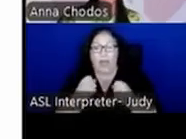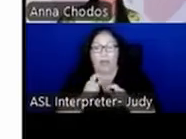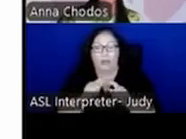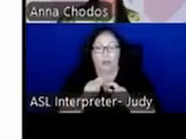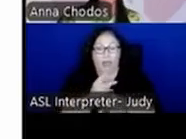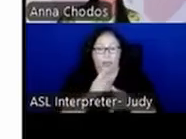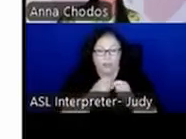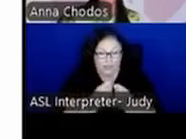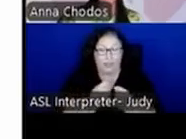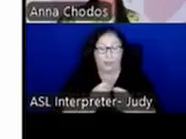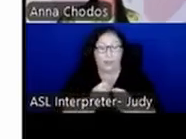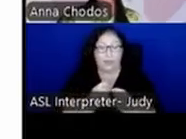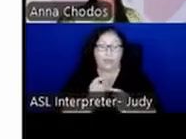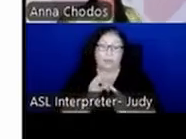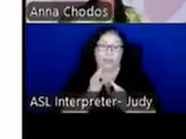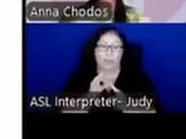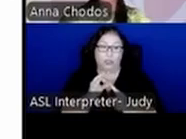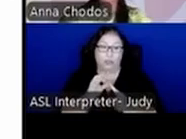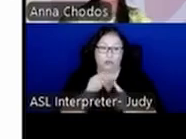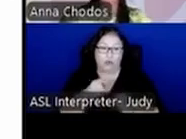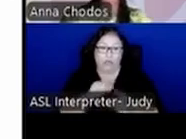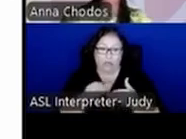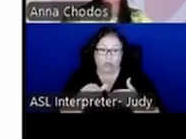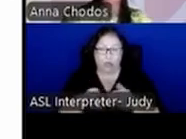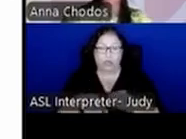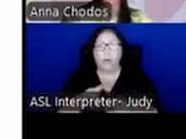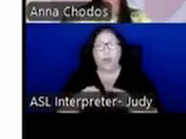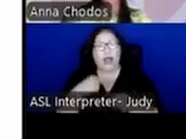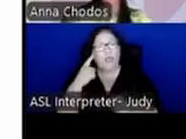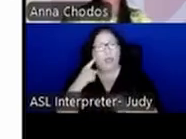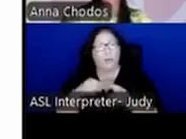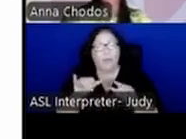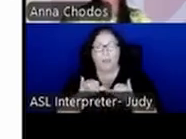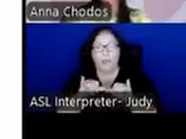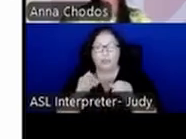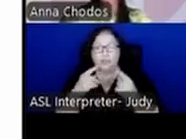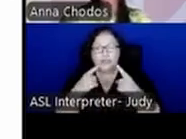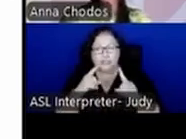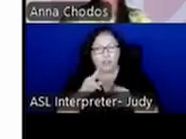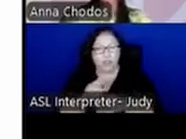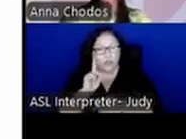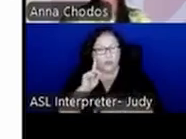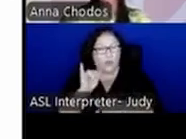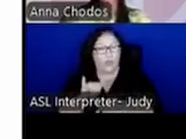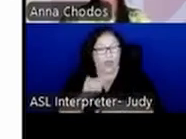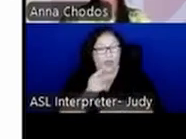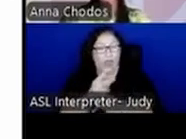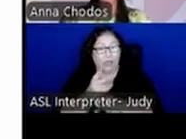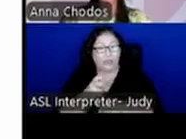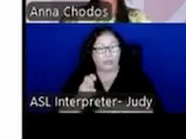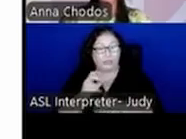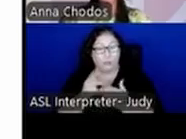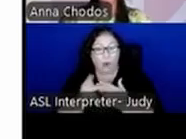the measures of success that were used for that care transition program. So some of the measures